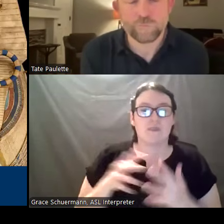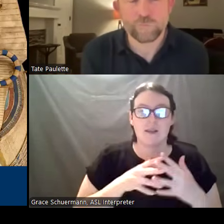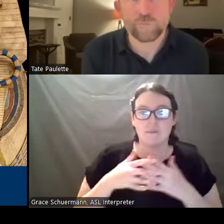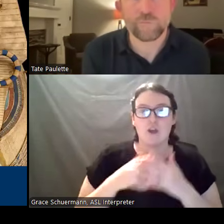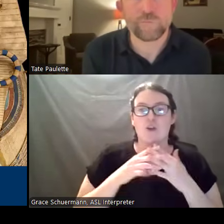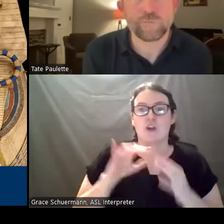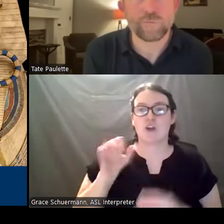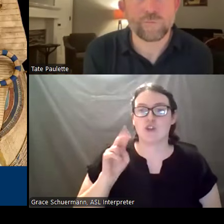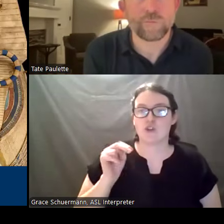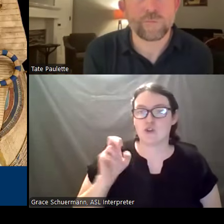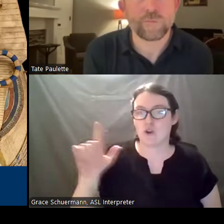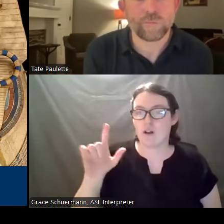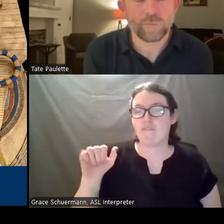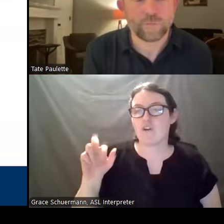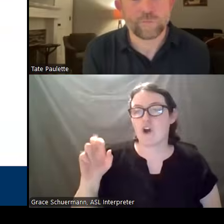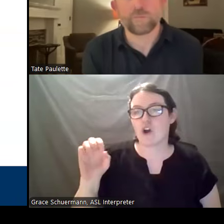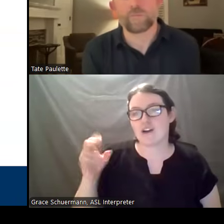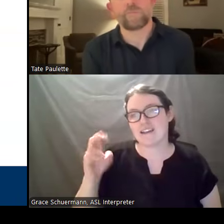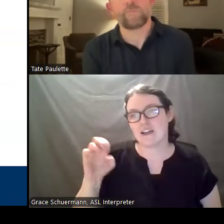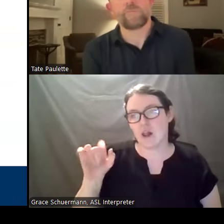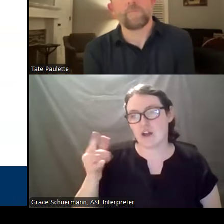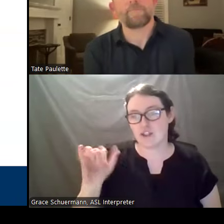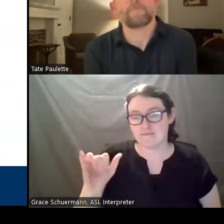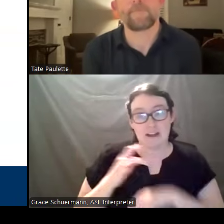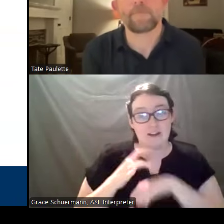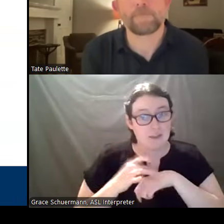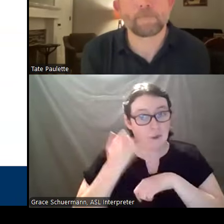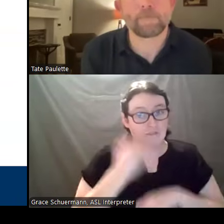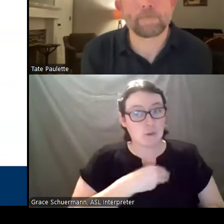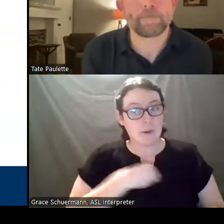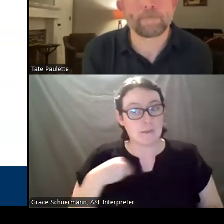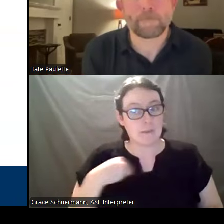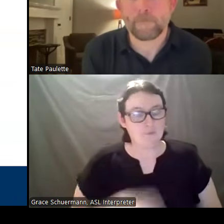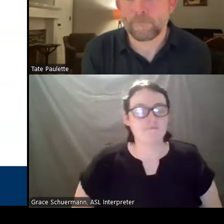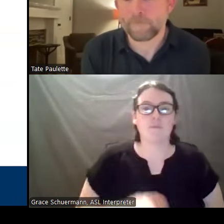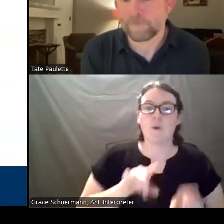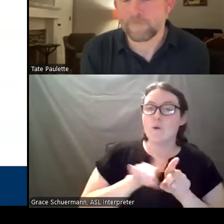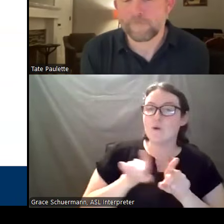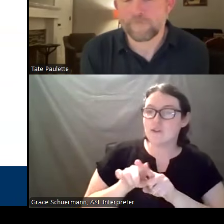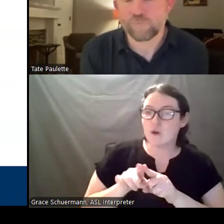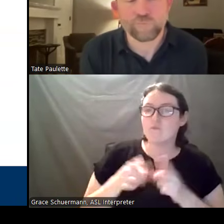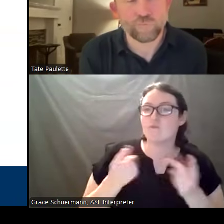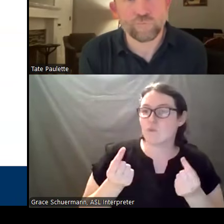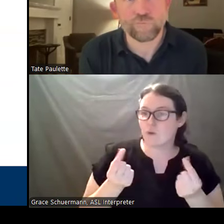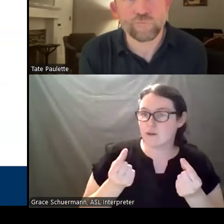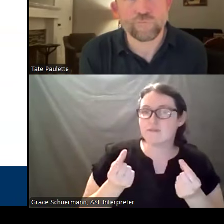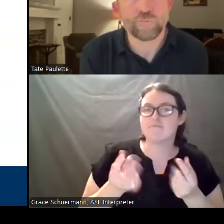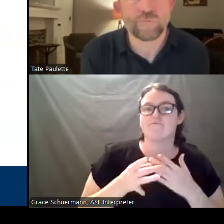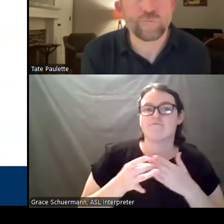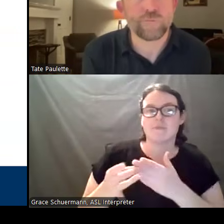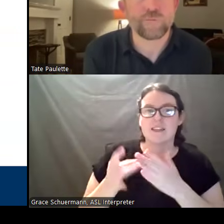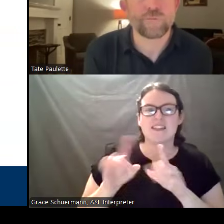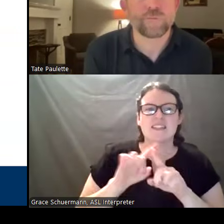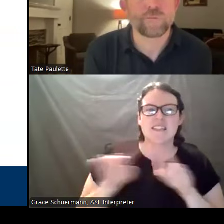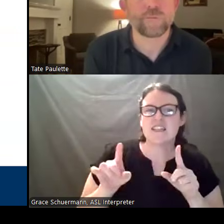to AIA members. In addition, the AIA facilitates access to a number of different ways